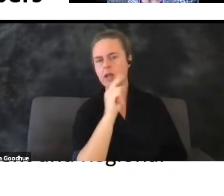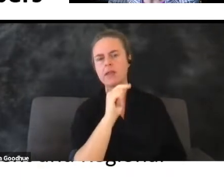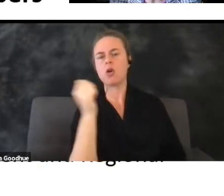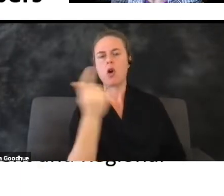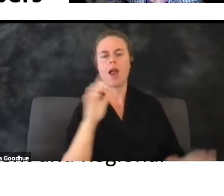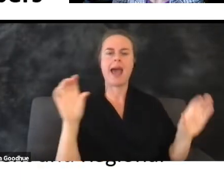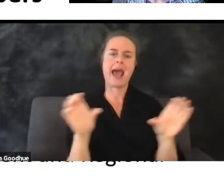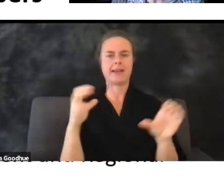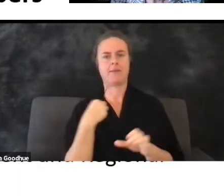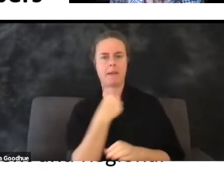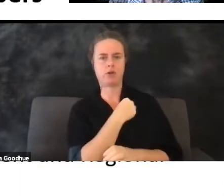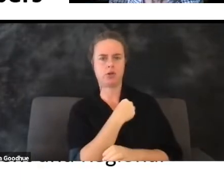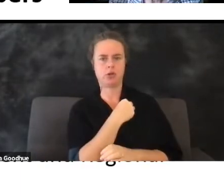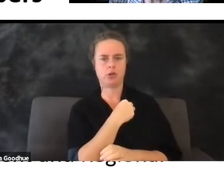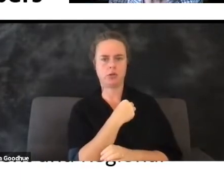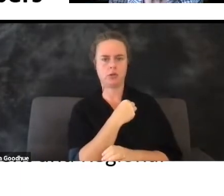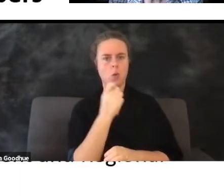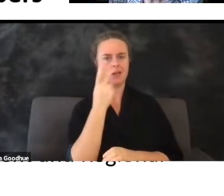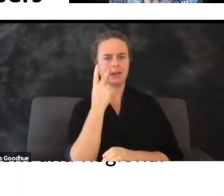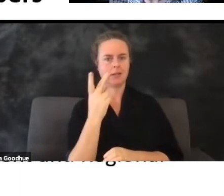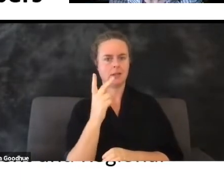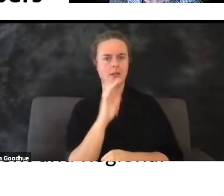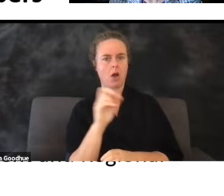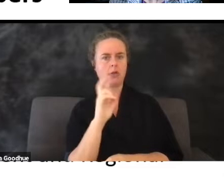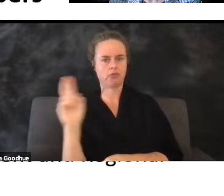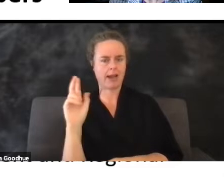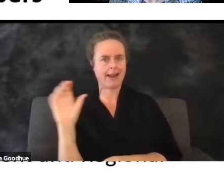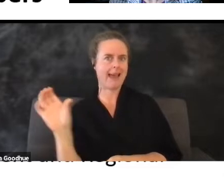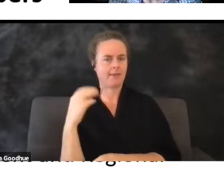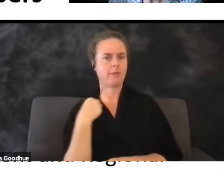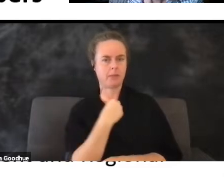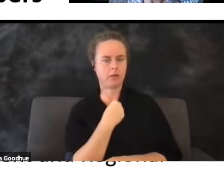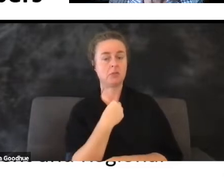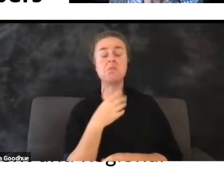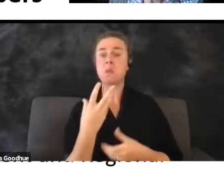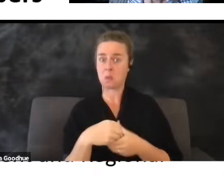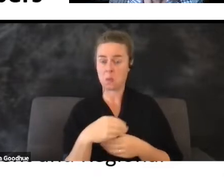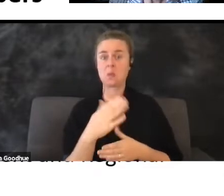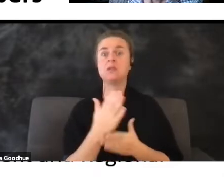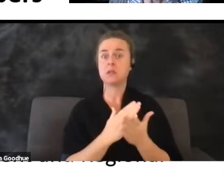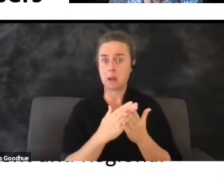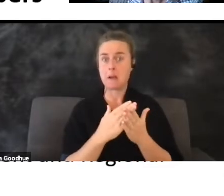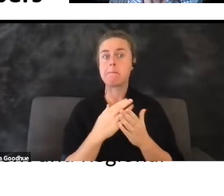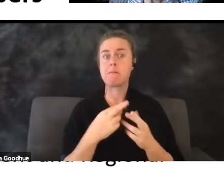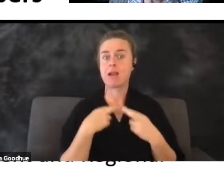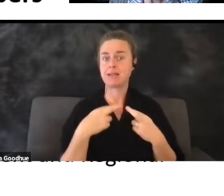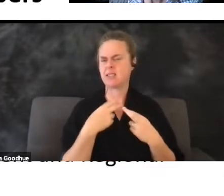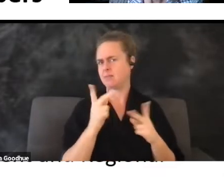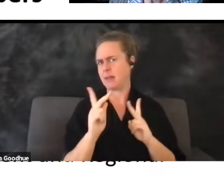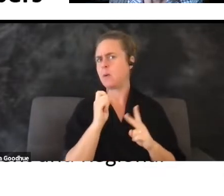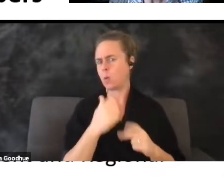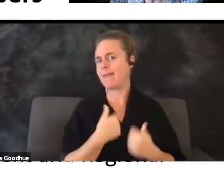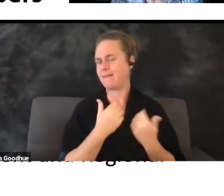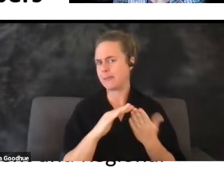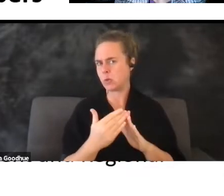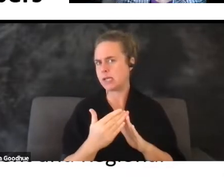members, and you can see that on the right. It does include residents and community members. At the work group level, which I'll talk about in